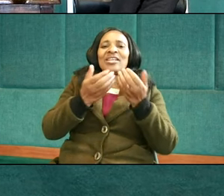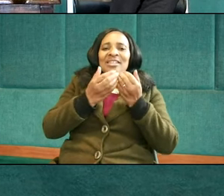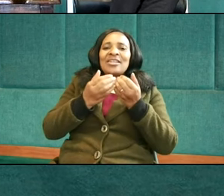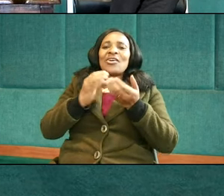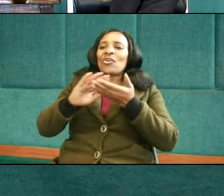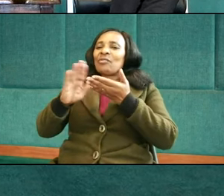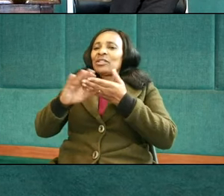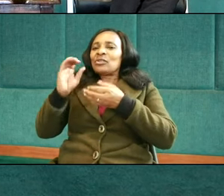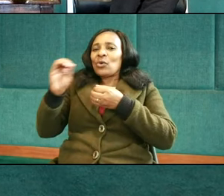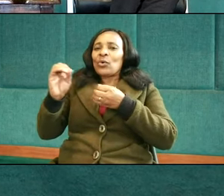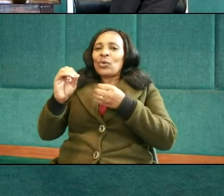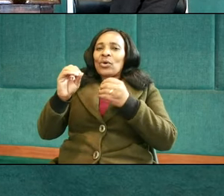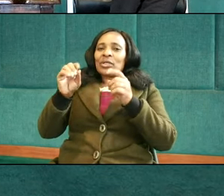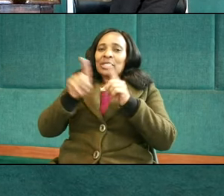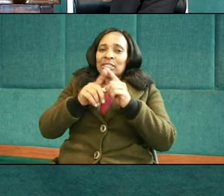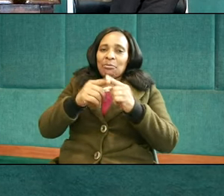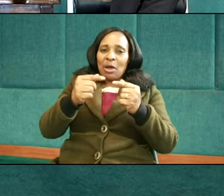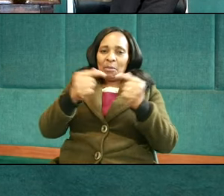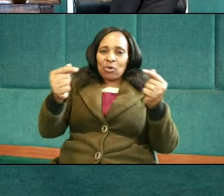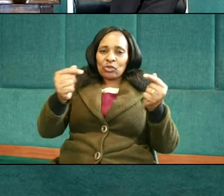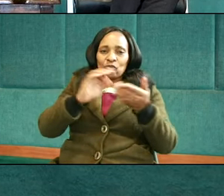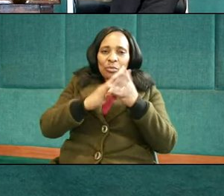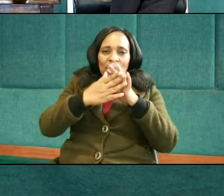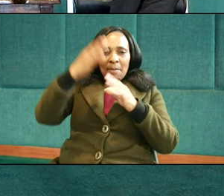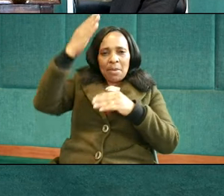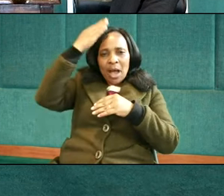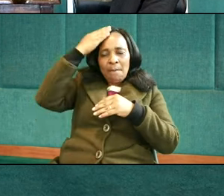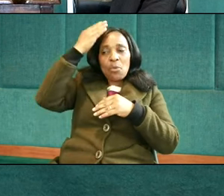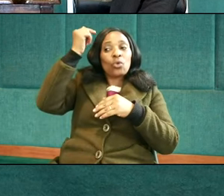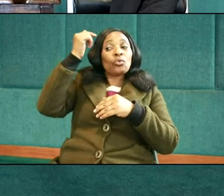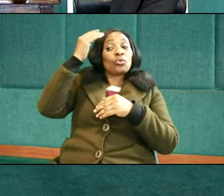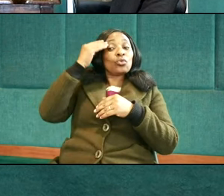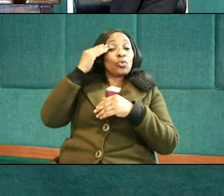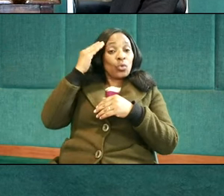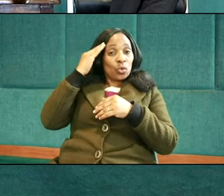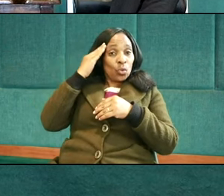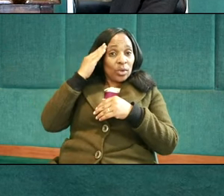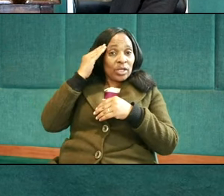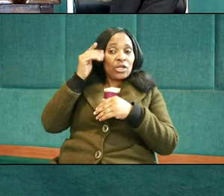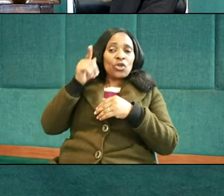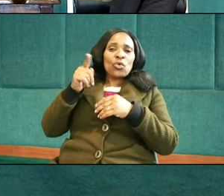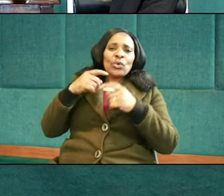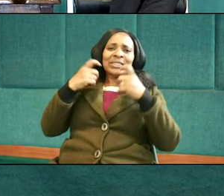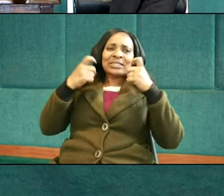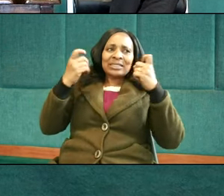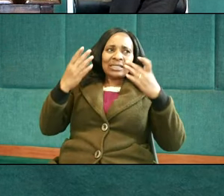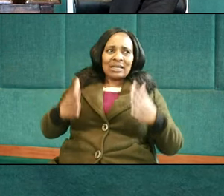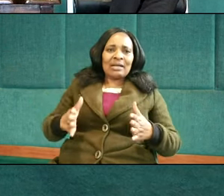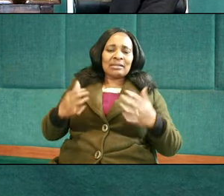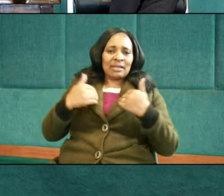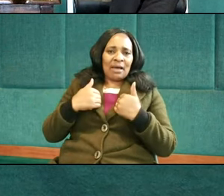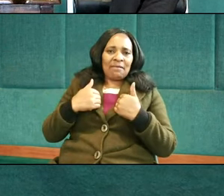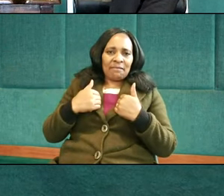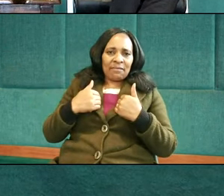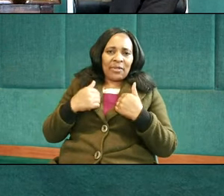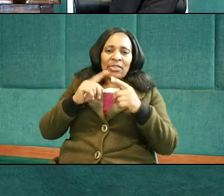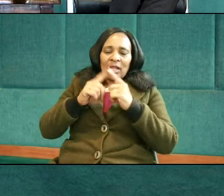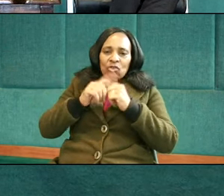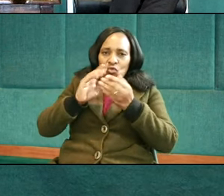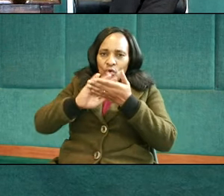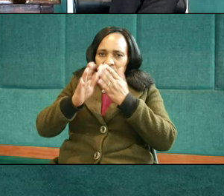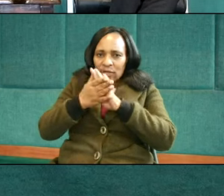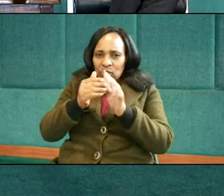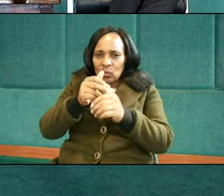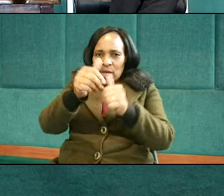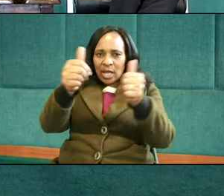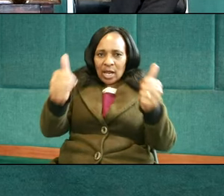as opposed to being humble. Then you'll know that, you know, you're sinful in nature and you'll confess